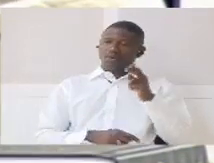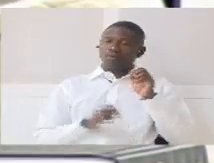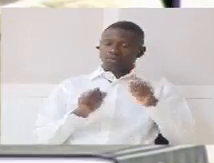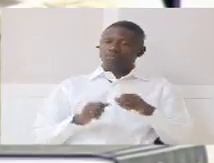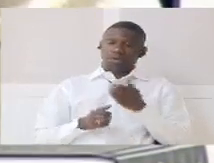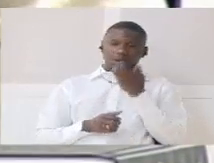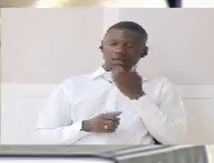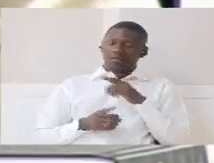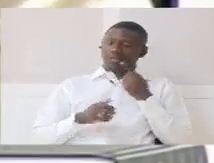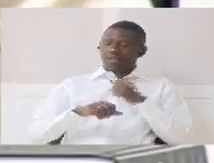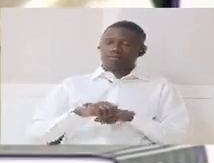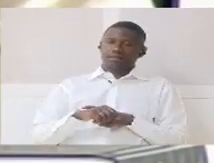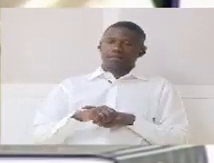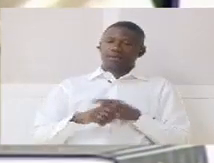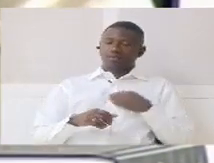able to break my fast on